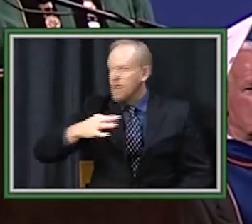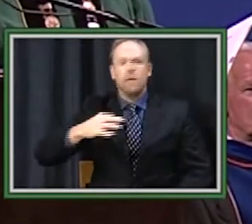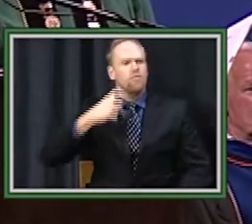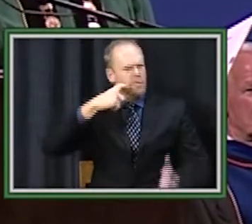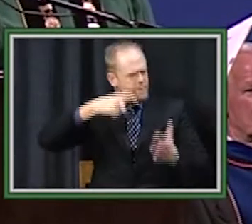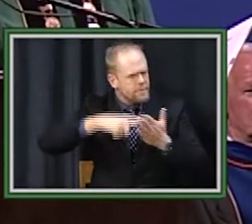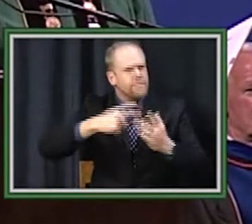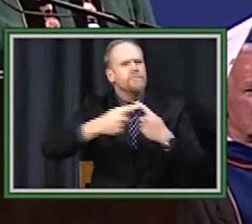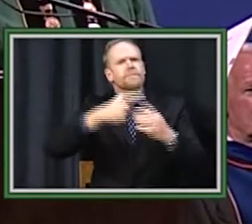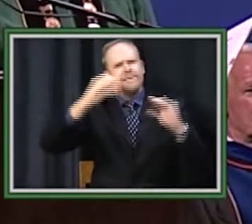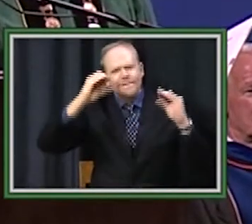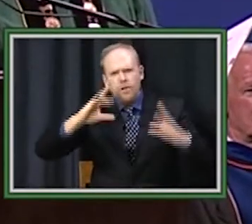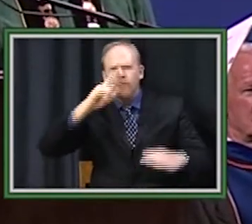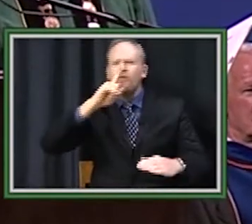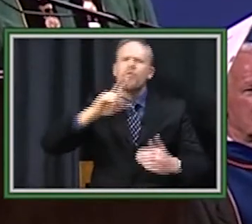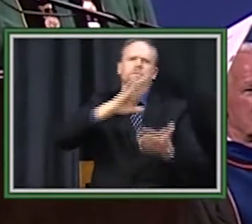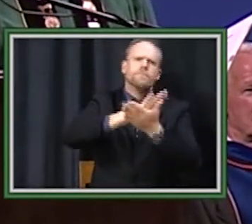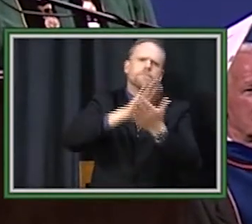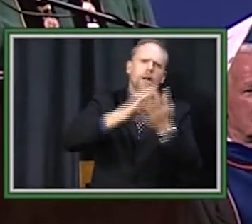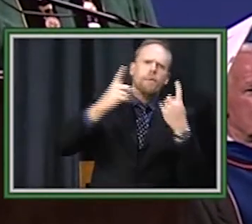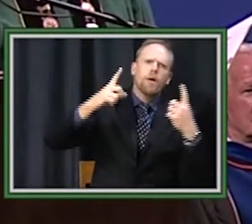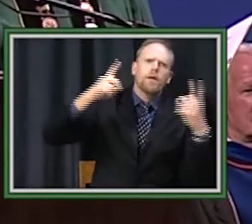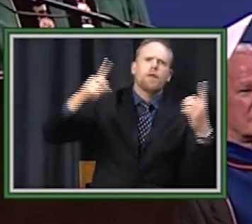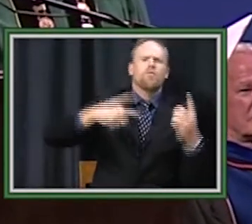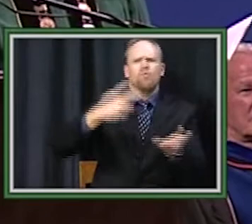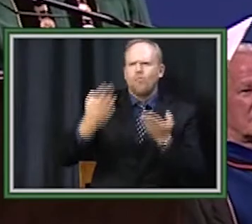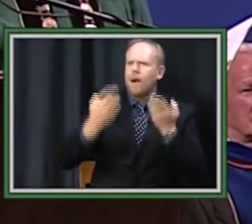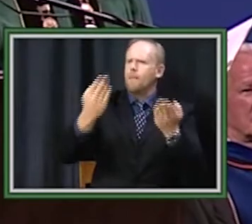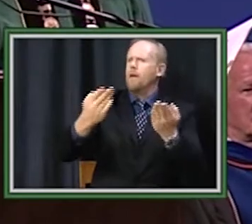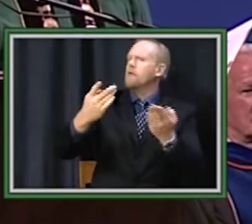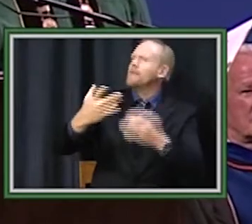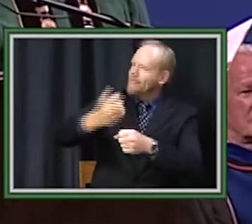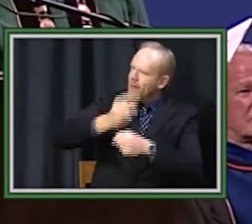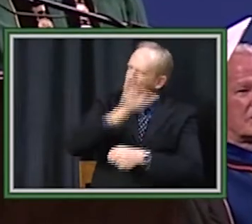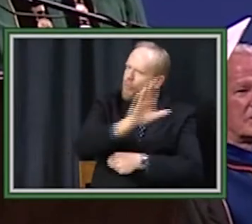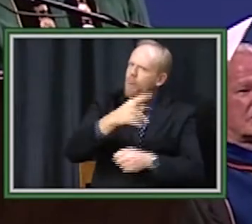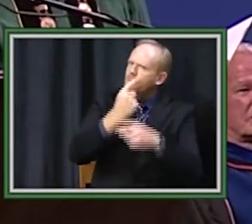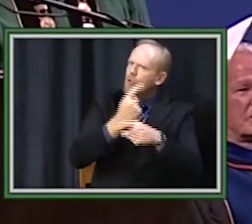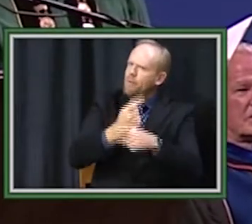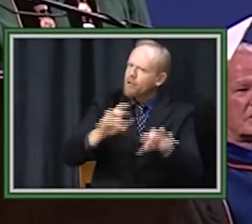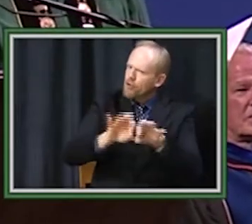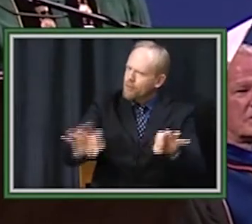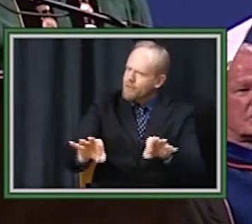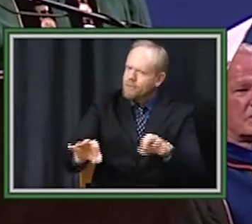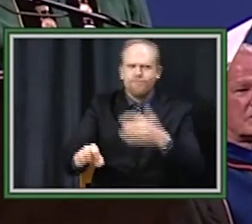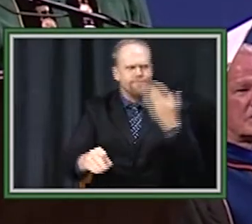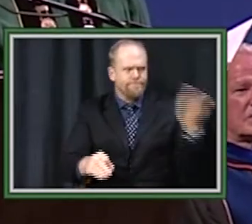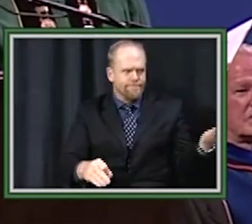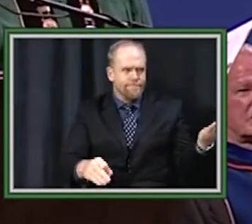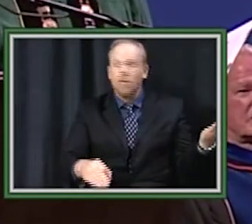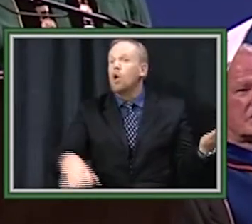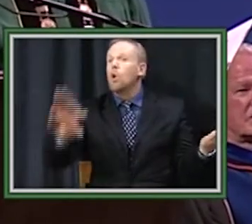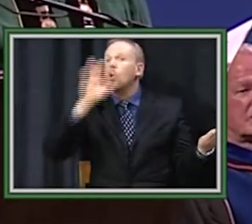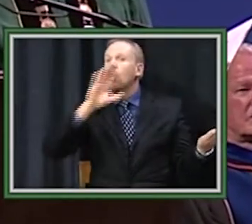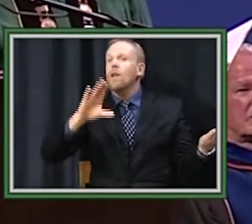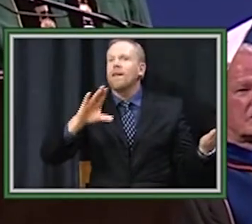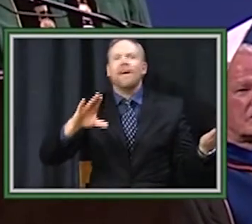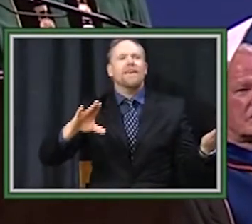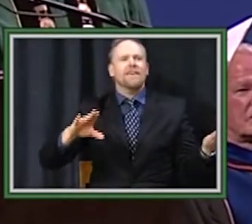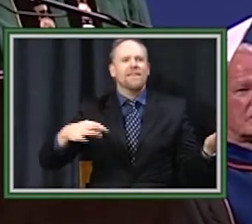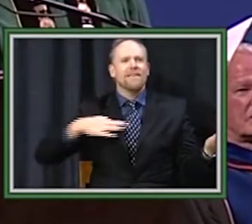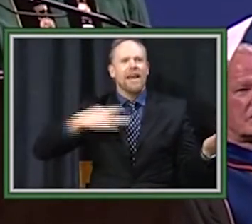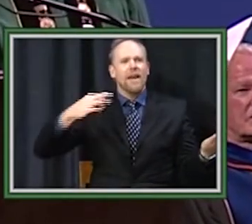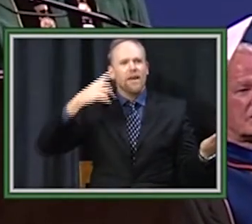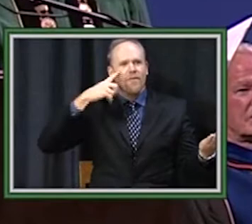for their academic accomplishments and are recommended to receive their appropriate degrees. Will the candidates for the